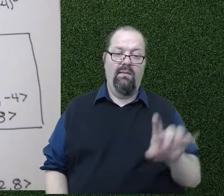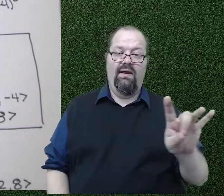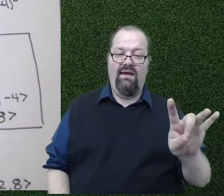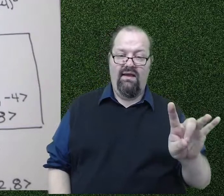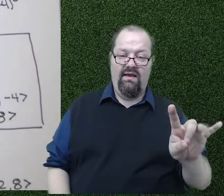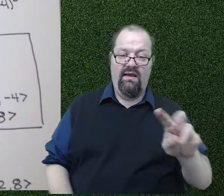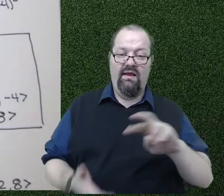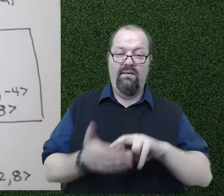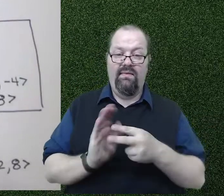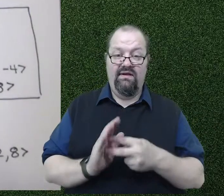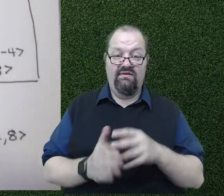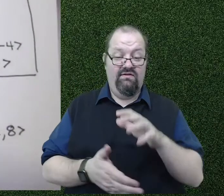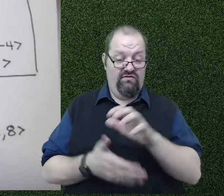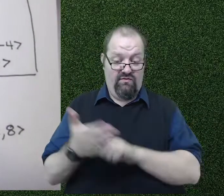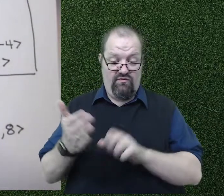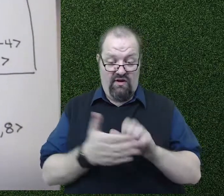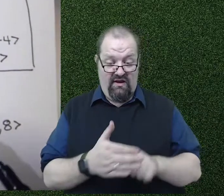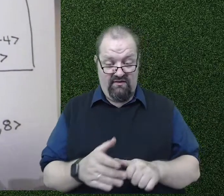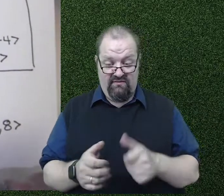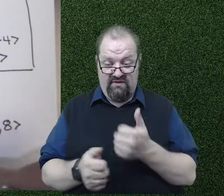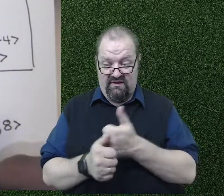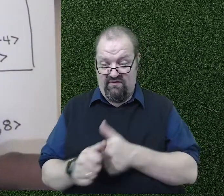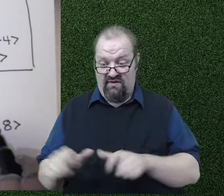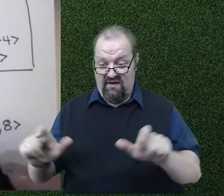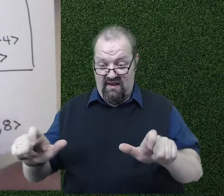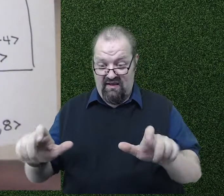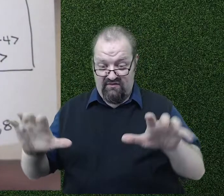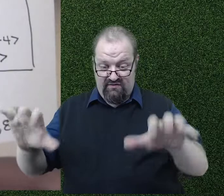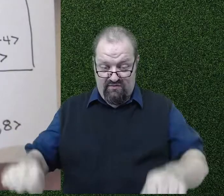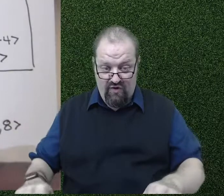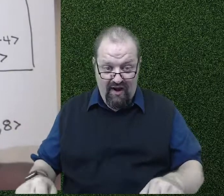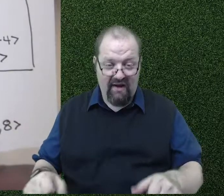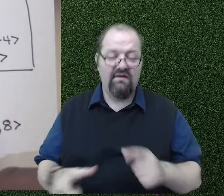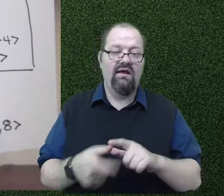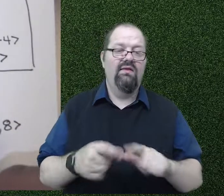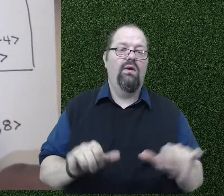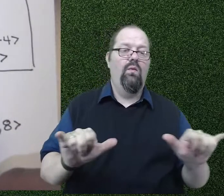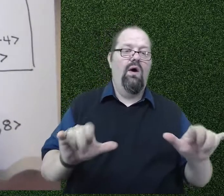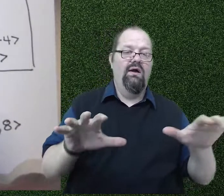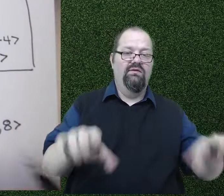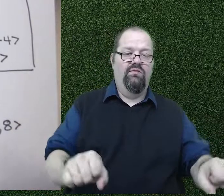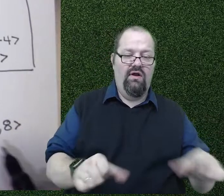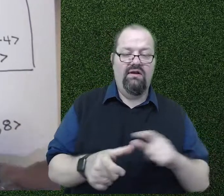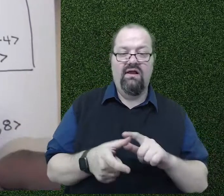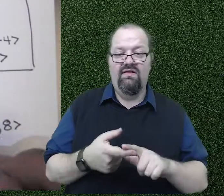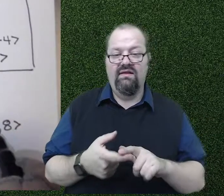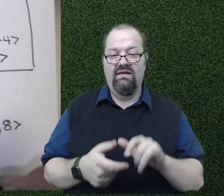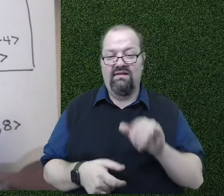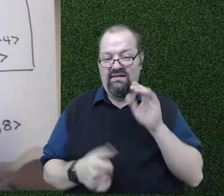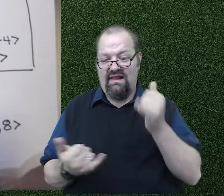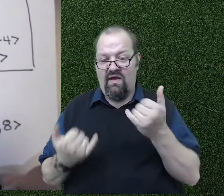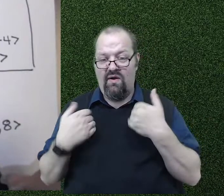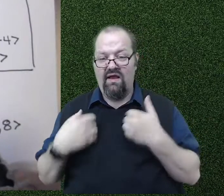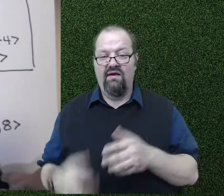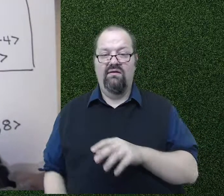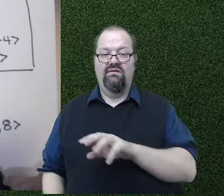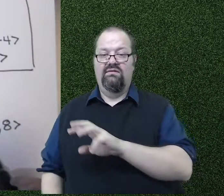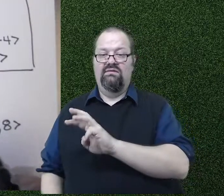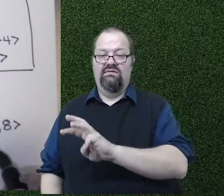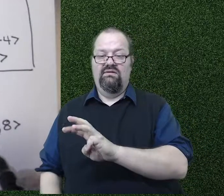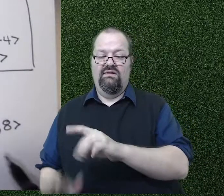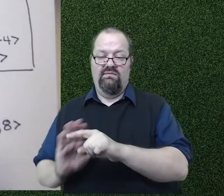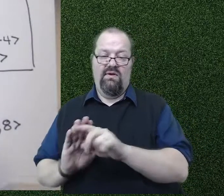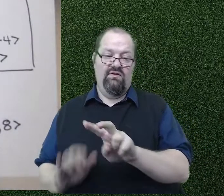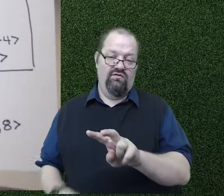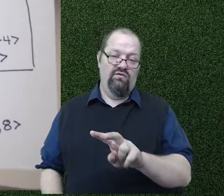We subtract component by component. 6 minus 2 is the x component, 7 minus 8 is the